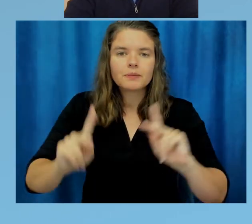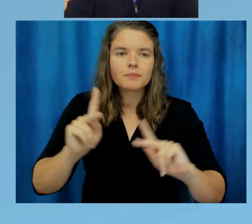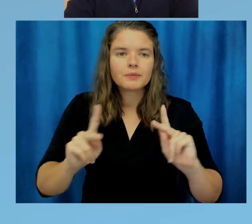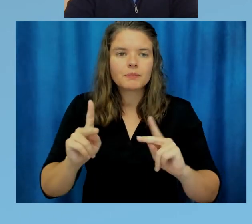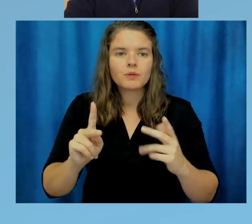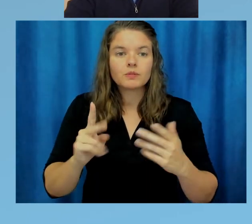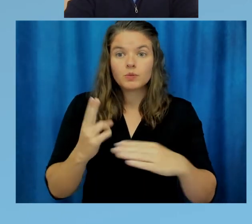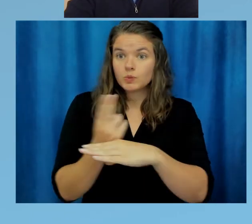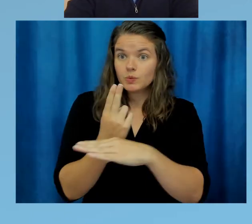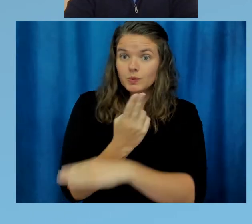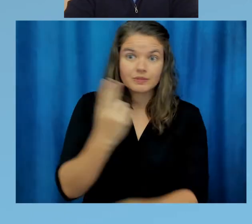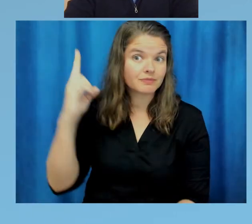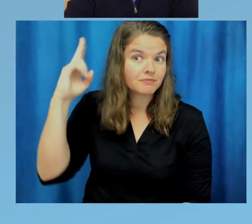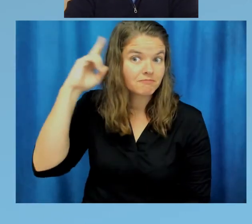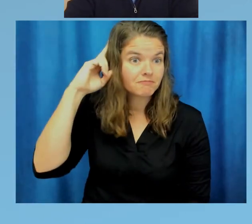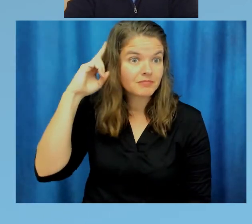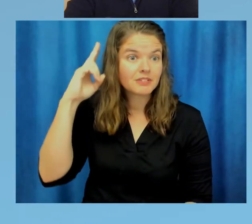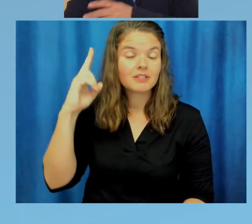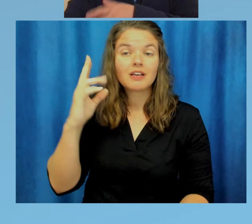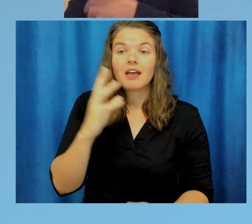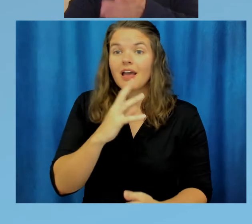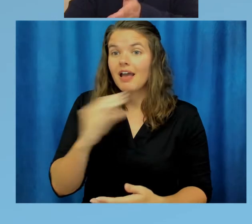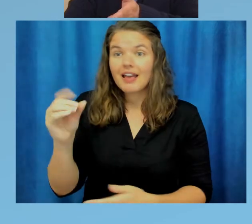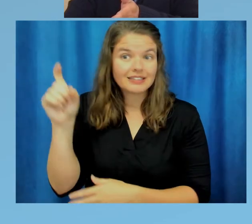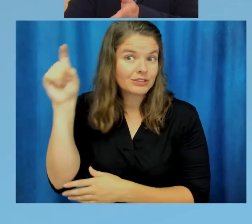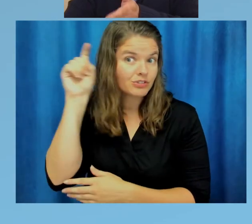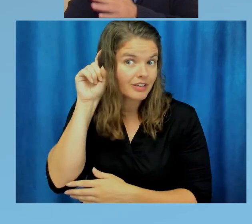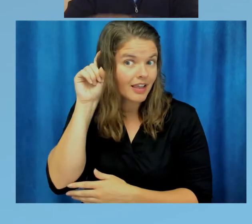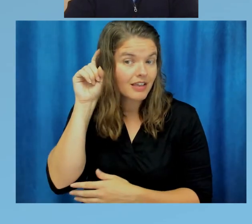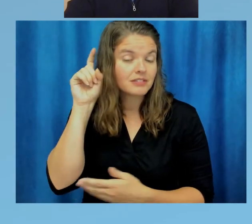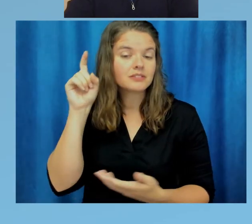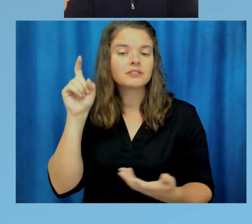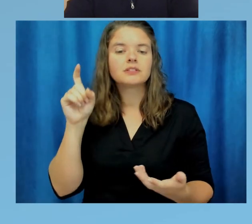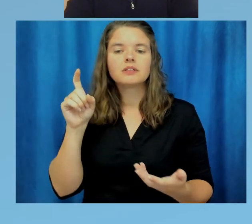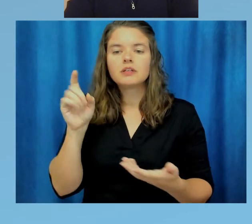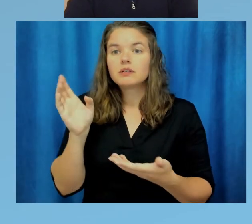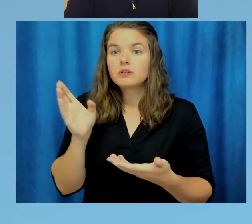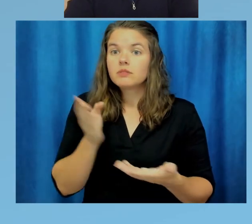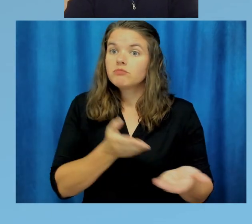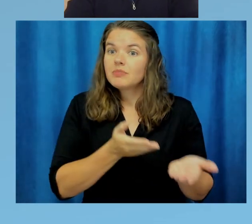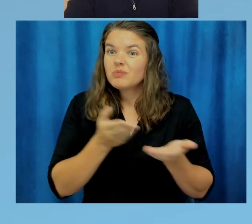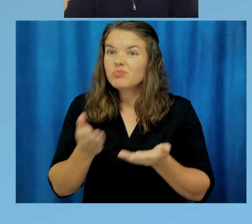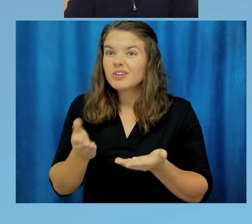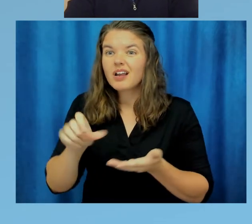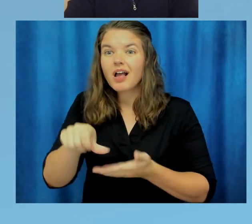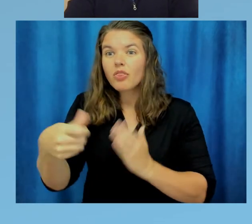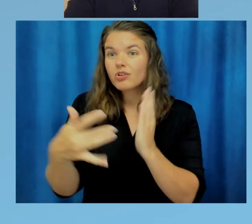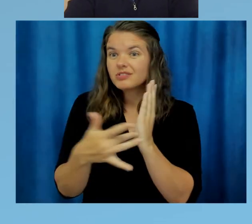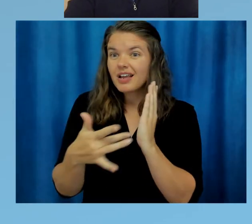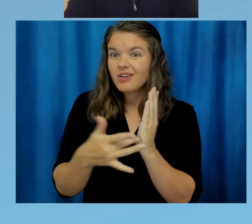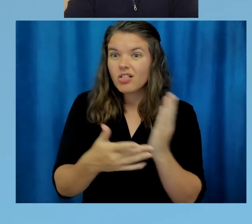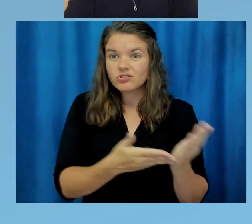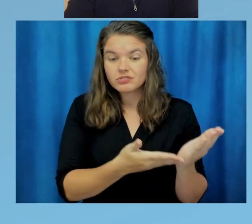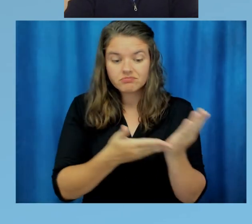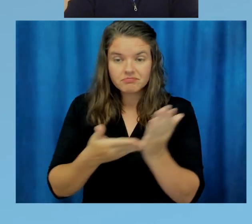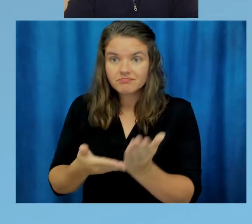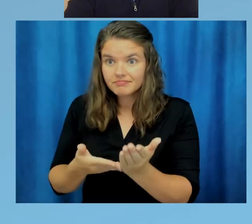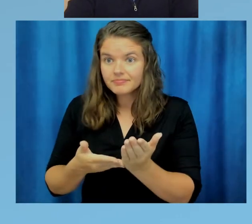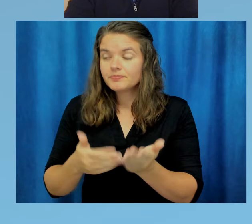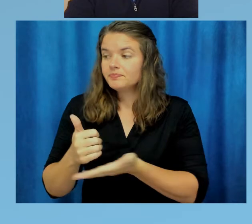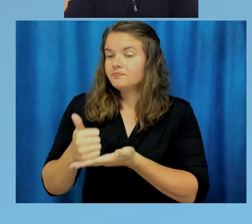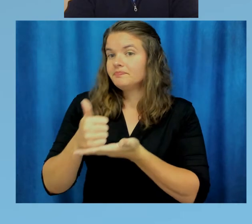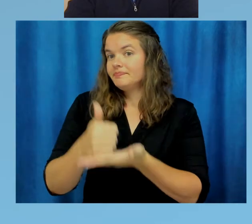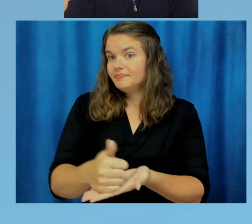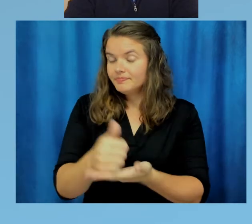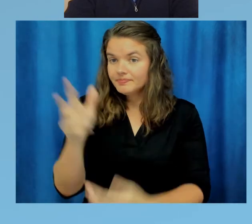you'll see people who use CIs and also hearing aids bring assistive technology with